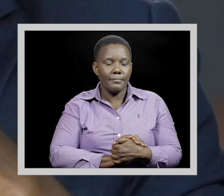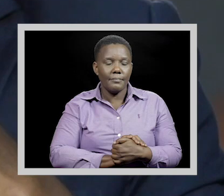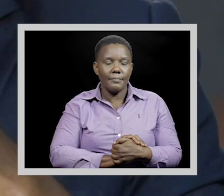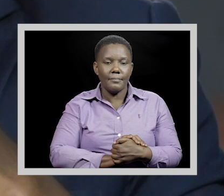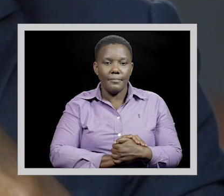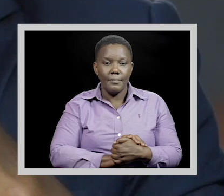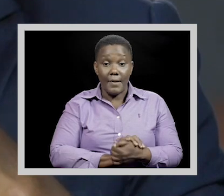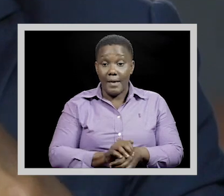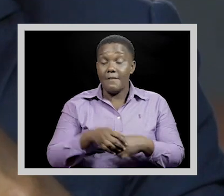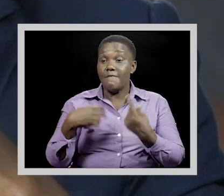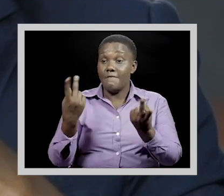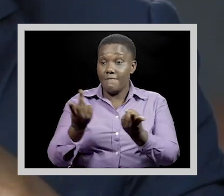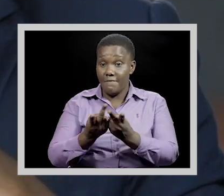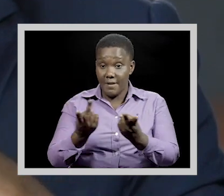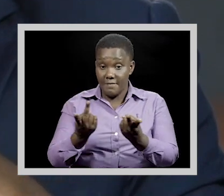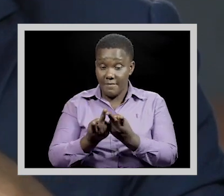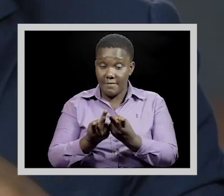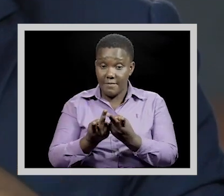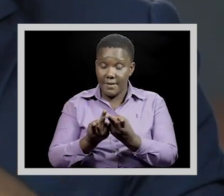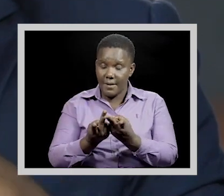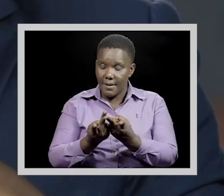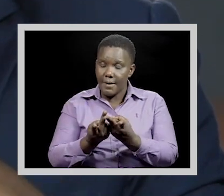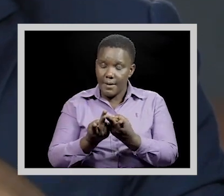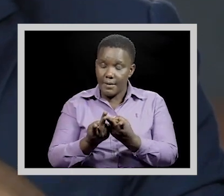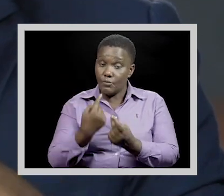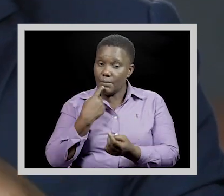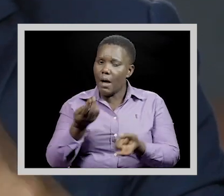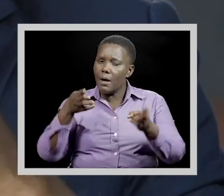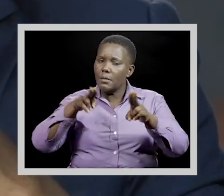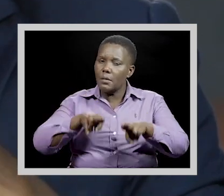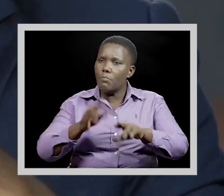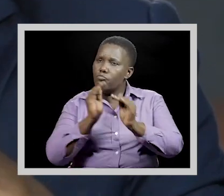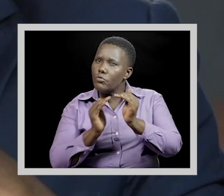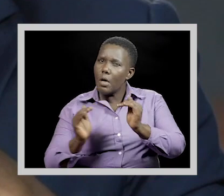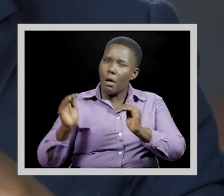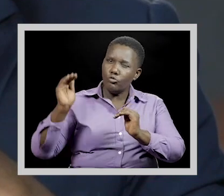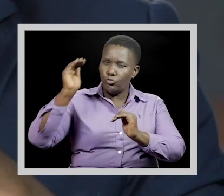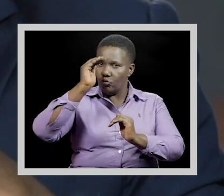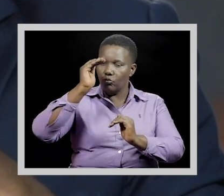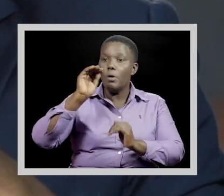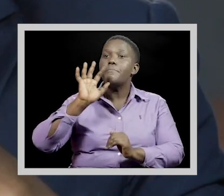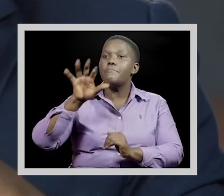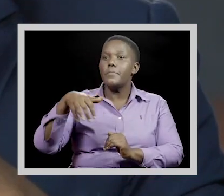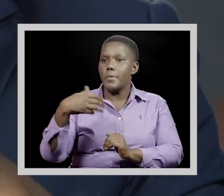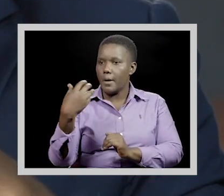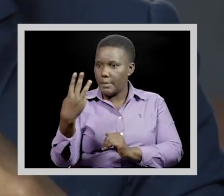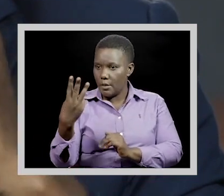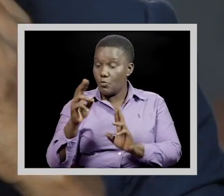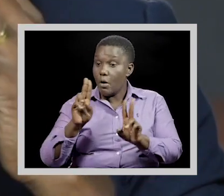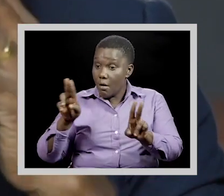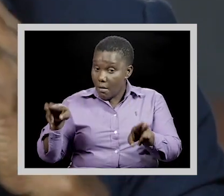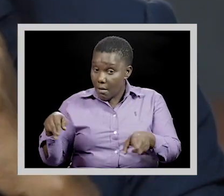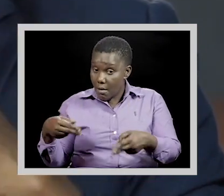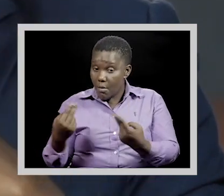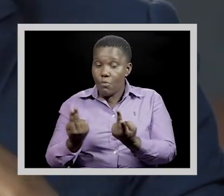But we have to also comment that the maximum sentence to be provided is 3 years, or until